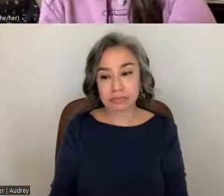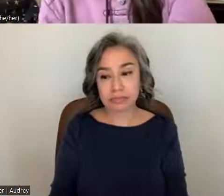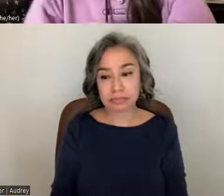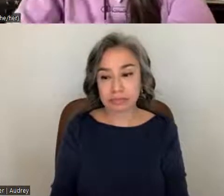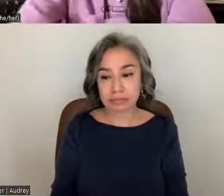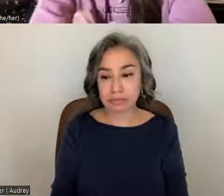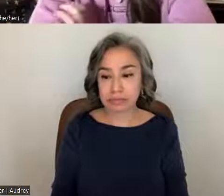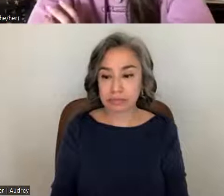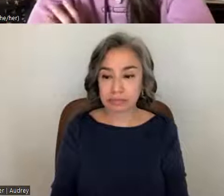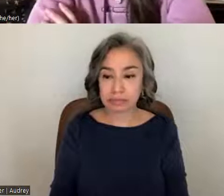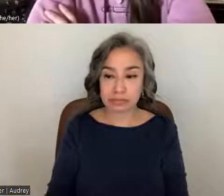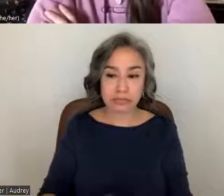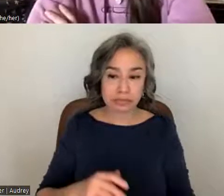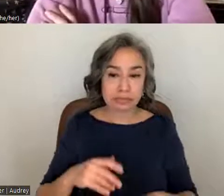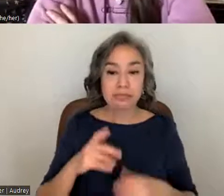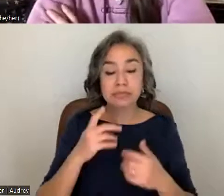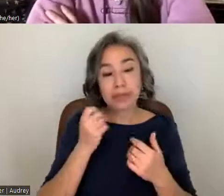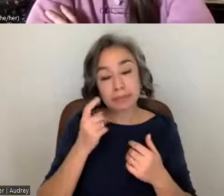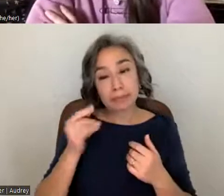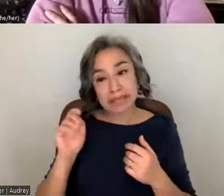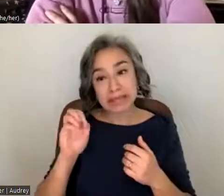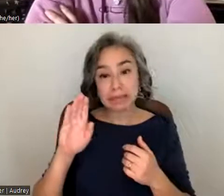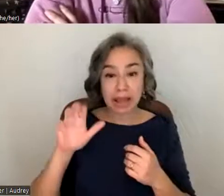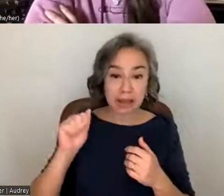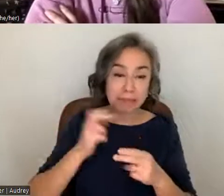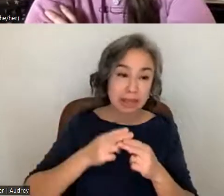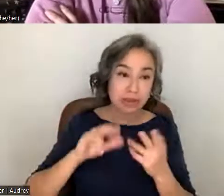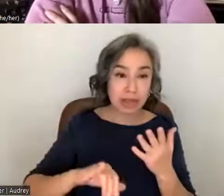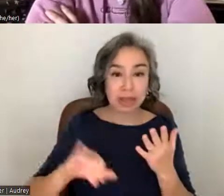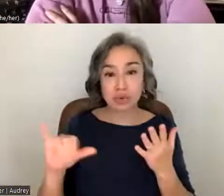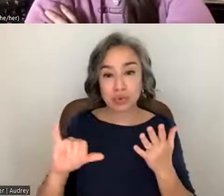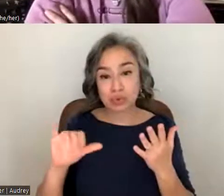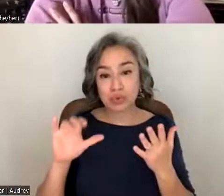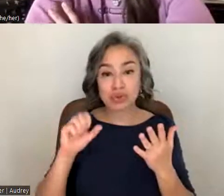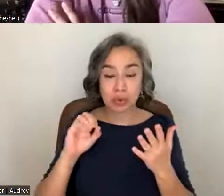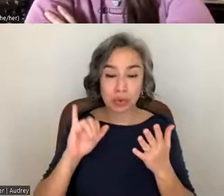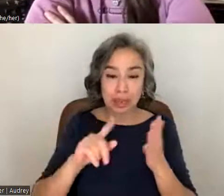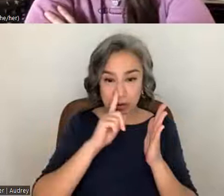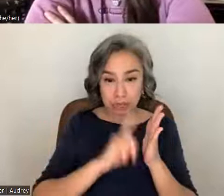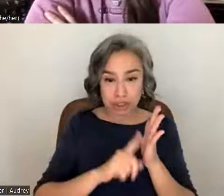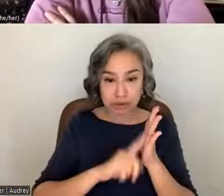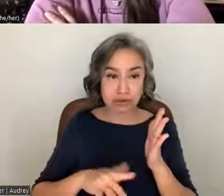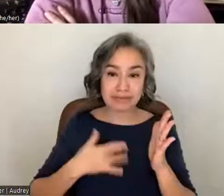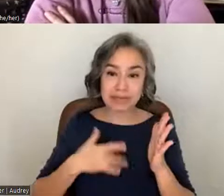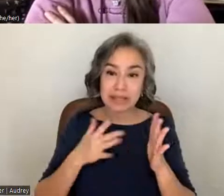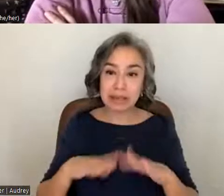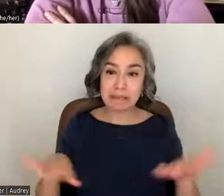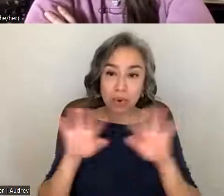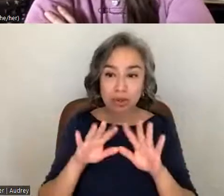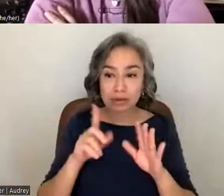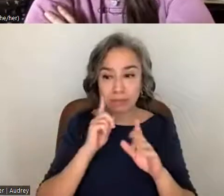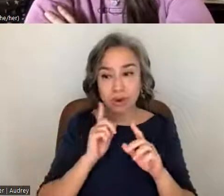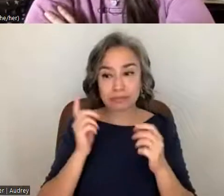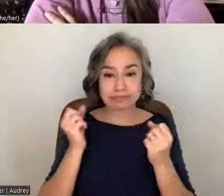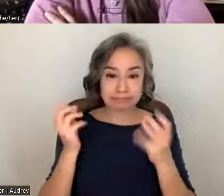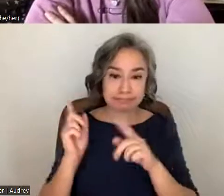and Becca had mentioned that as well. And so this was research that felt, you know, important for a variety of reasons,